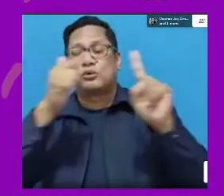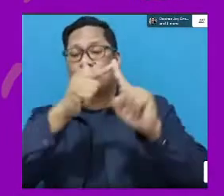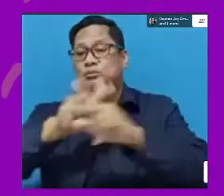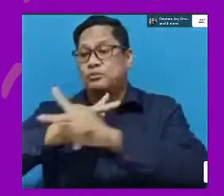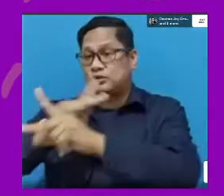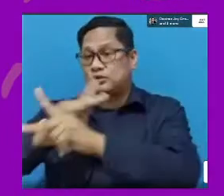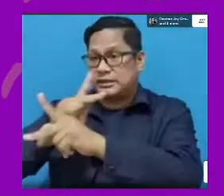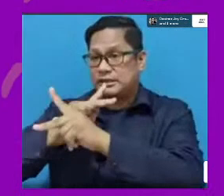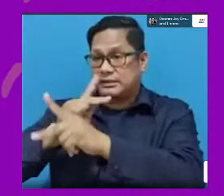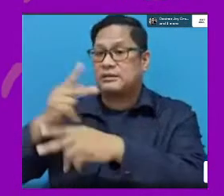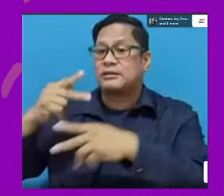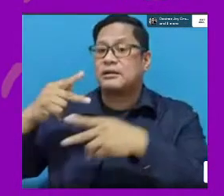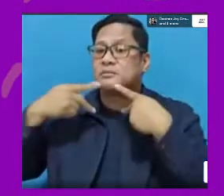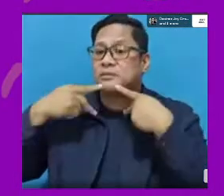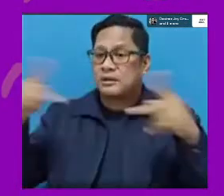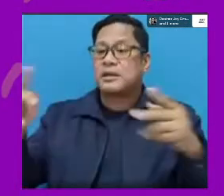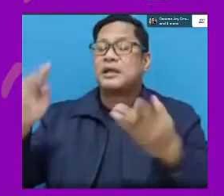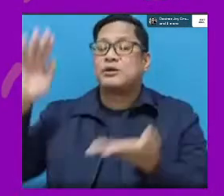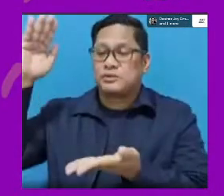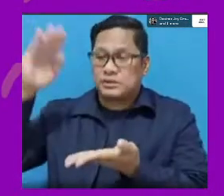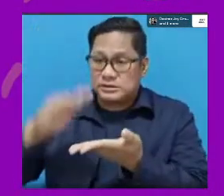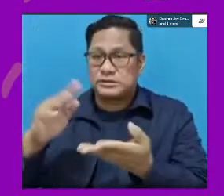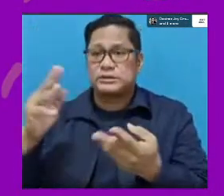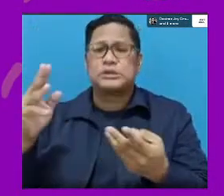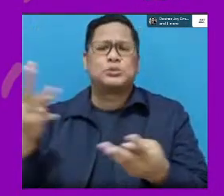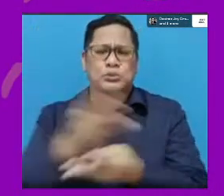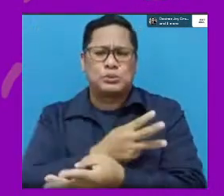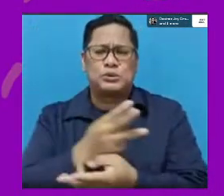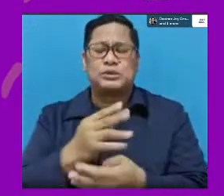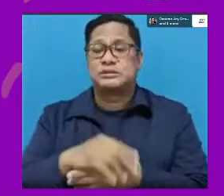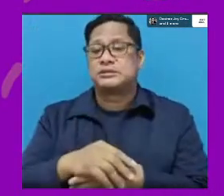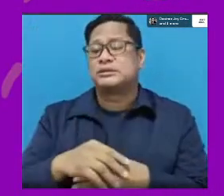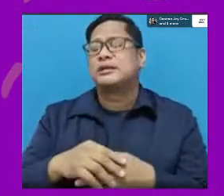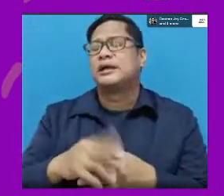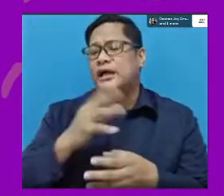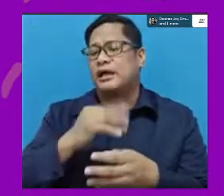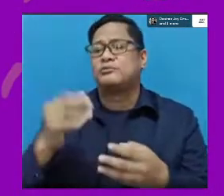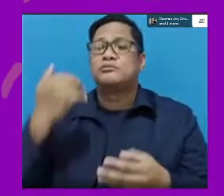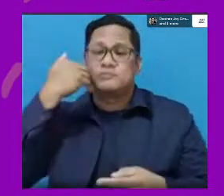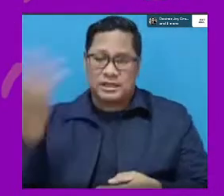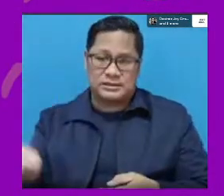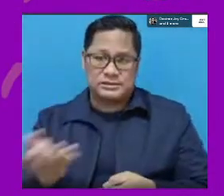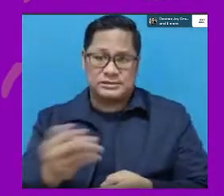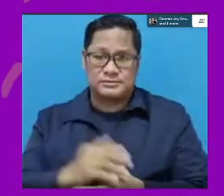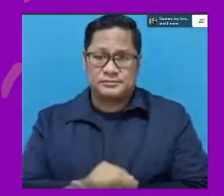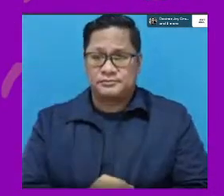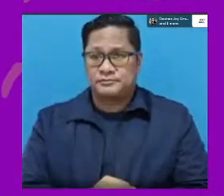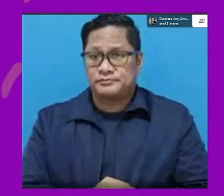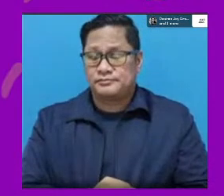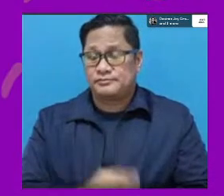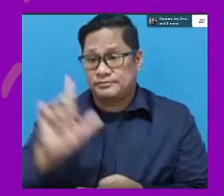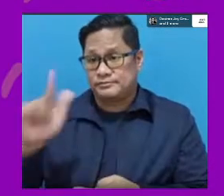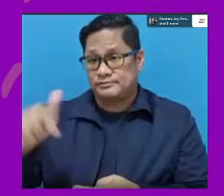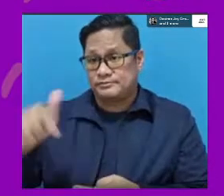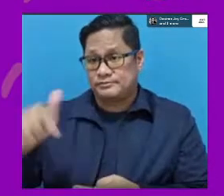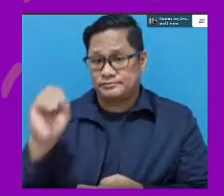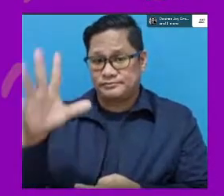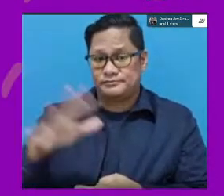public and reducing morbidity and mortality rates due to COVID-19. Next slide, please.